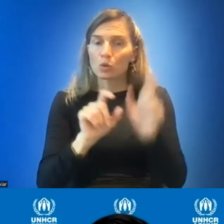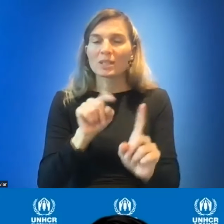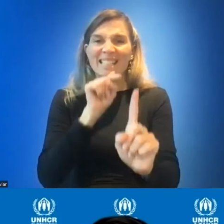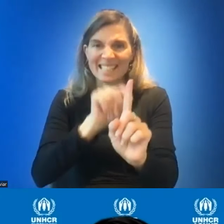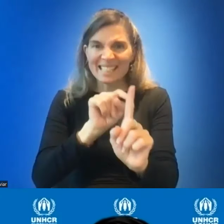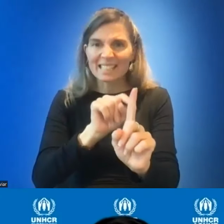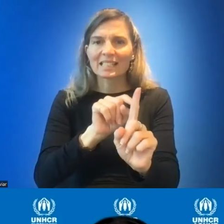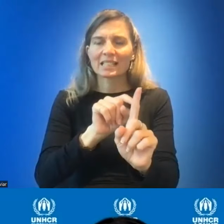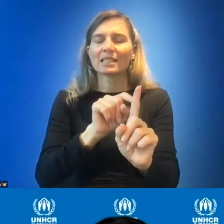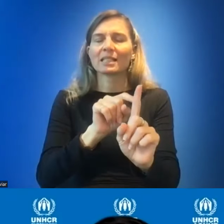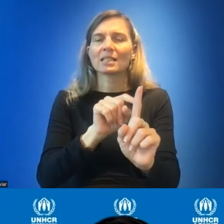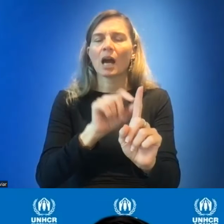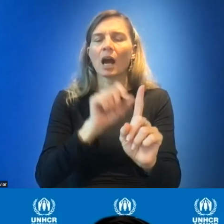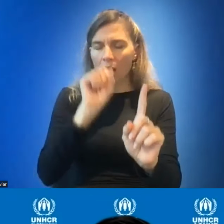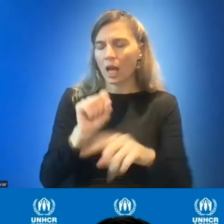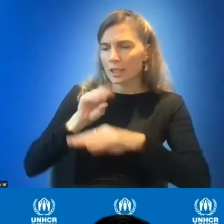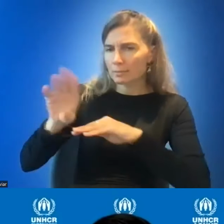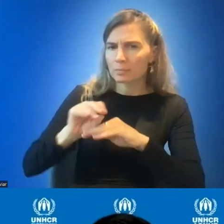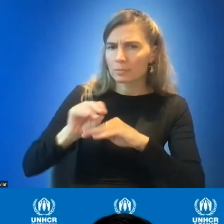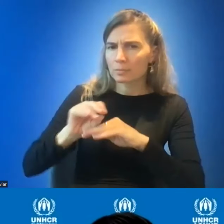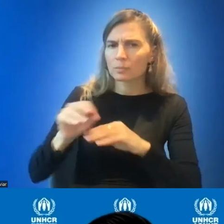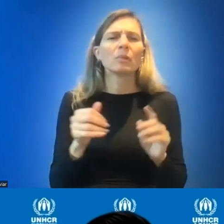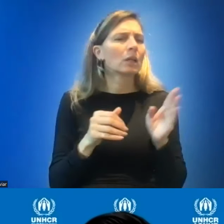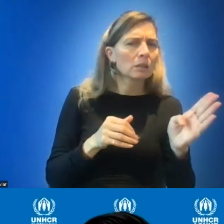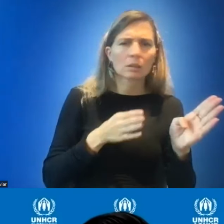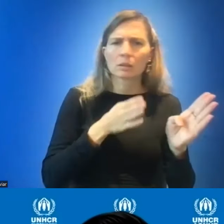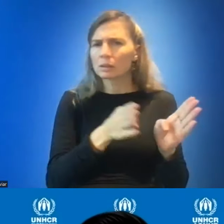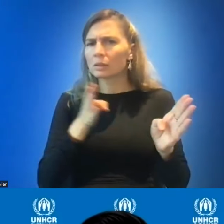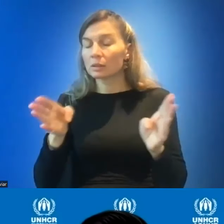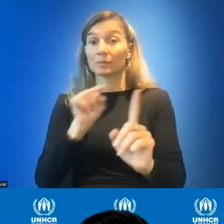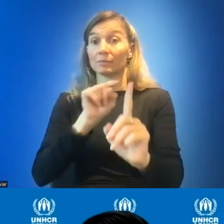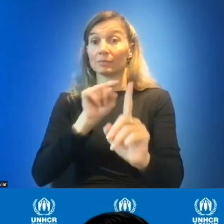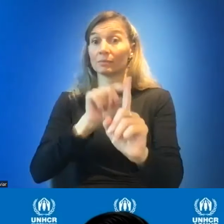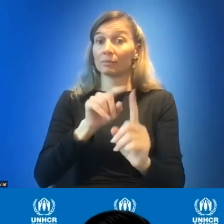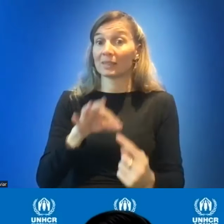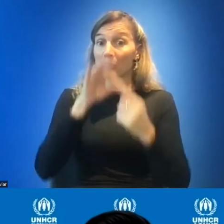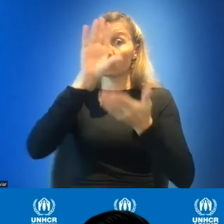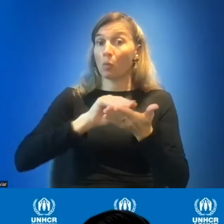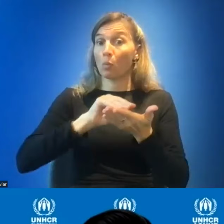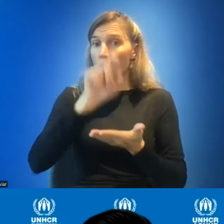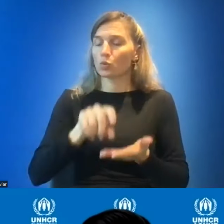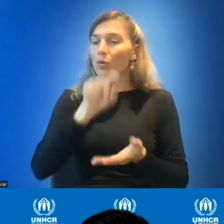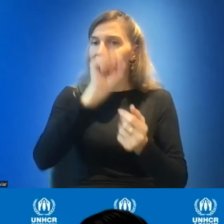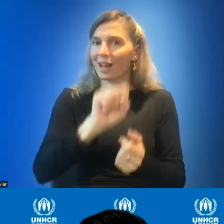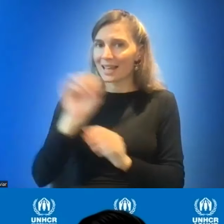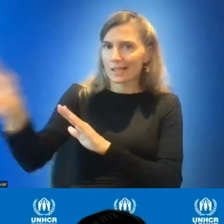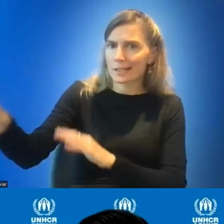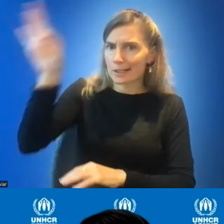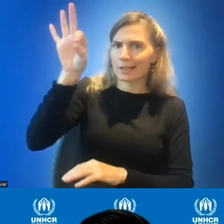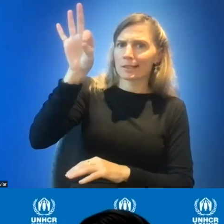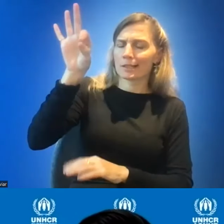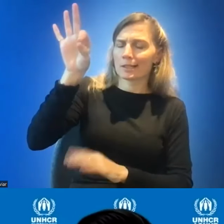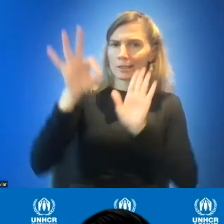more nimble mechanisms to highlight those cases, those individual cases where we think that persons